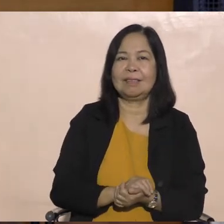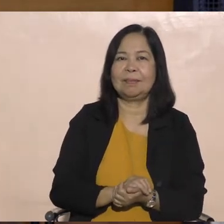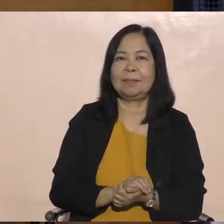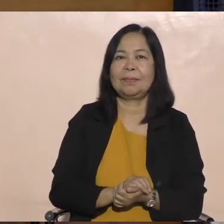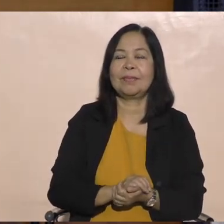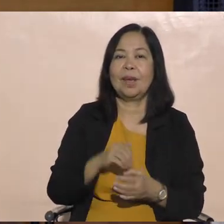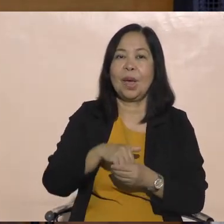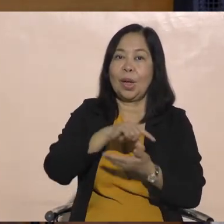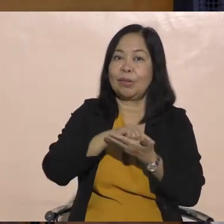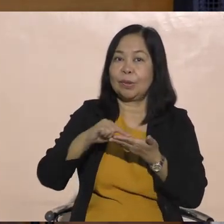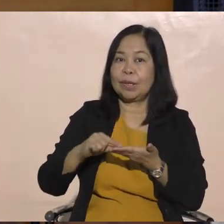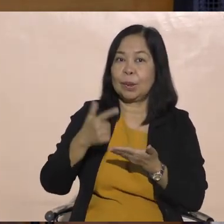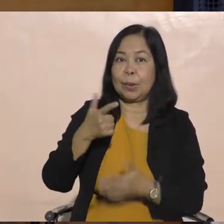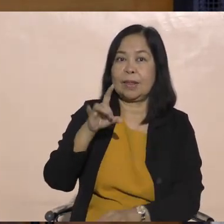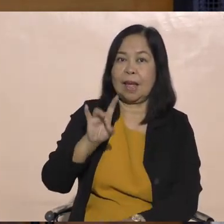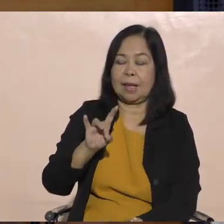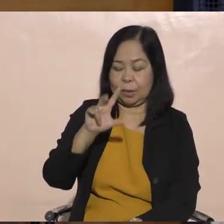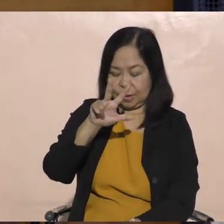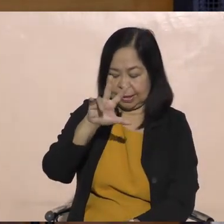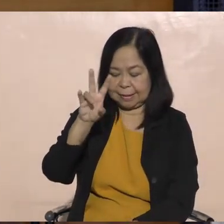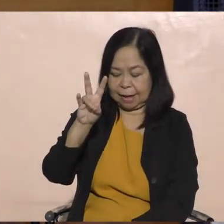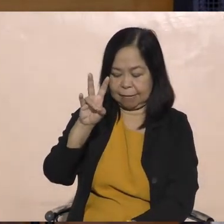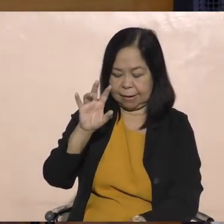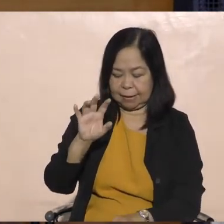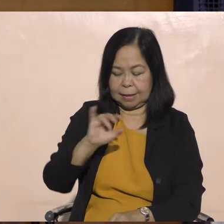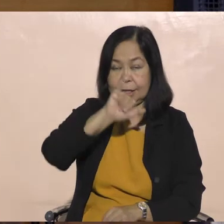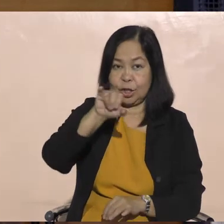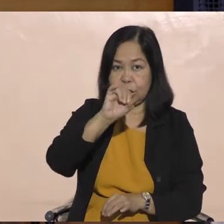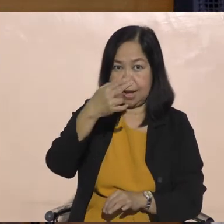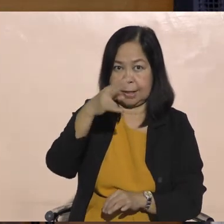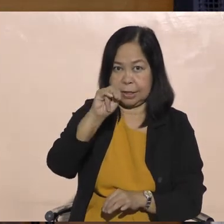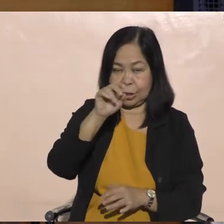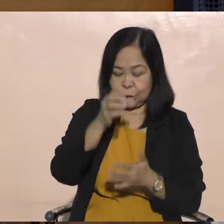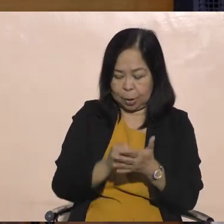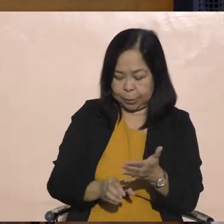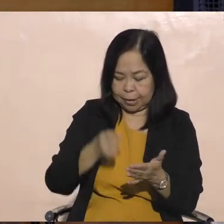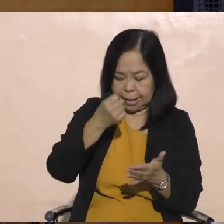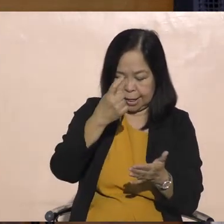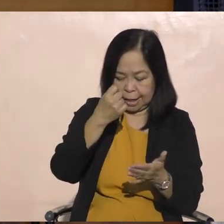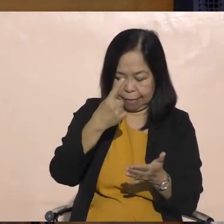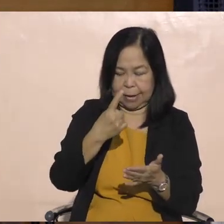Thirdly, in verse 28 to 37, in John chapter 11,